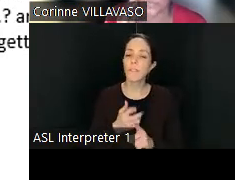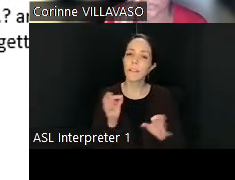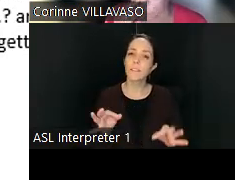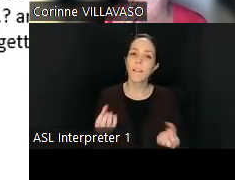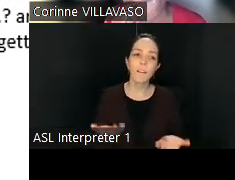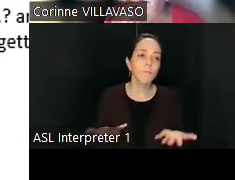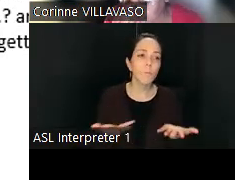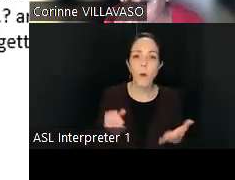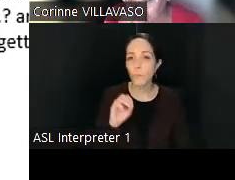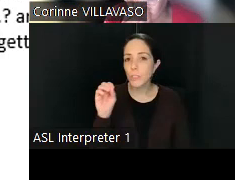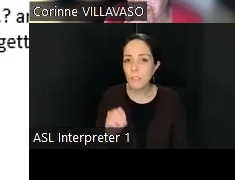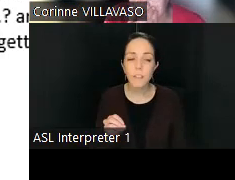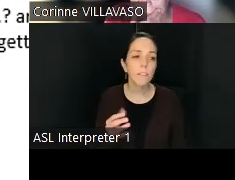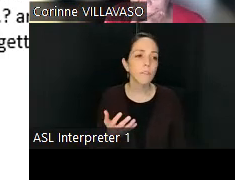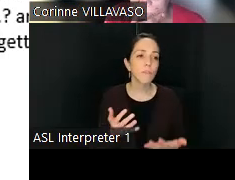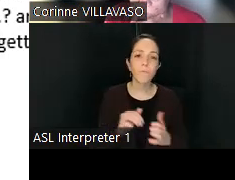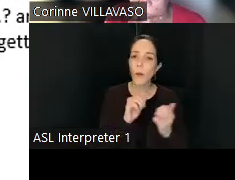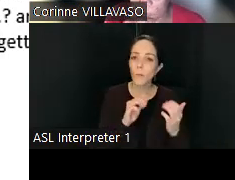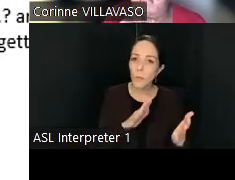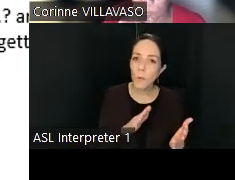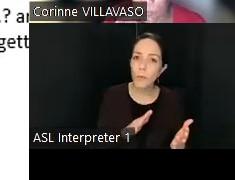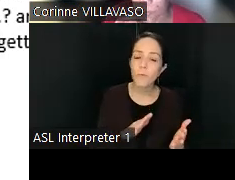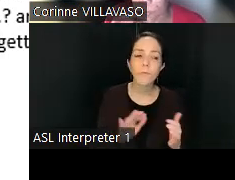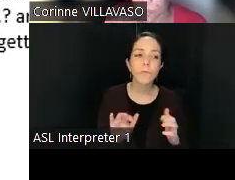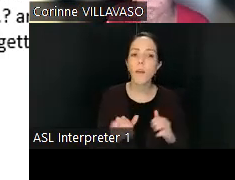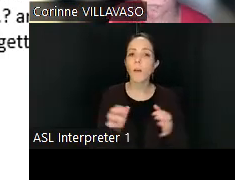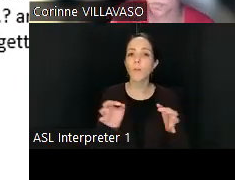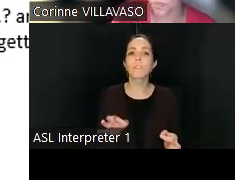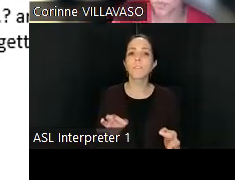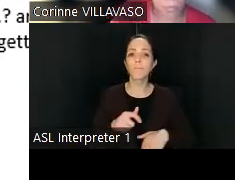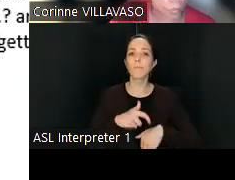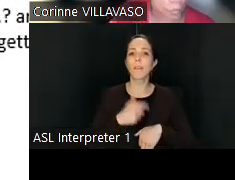for removal if it comes to that.